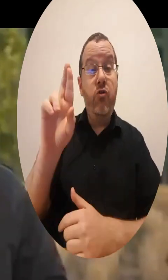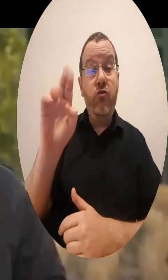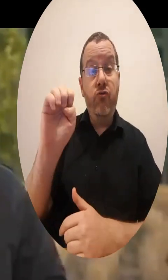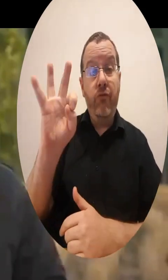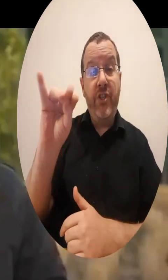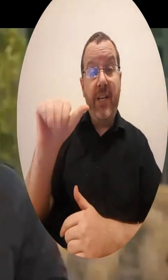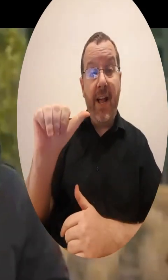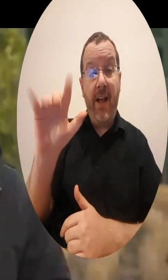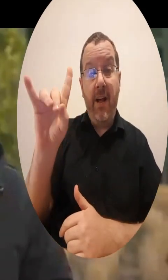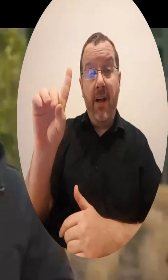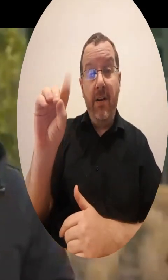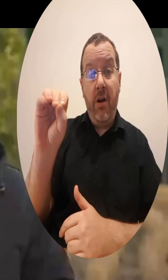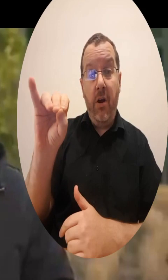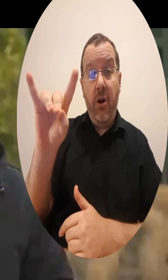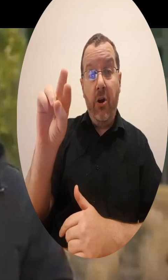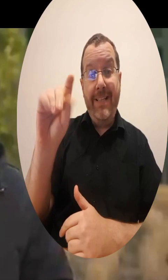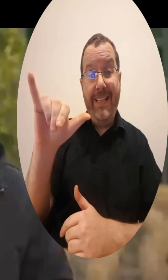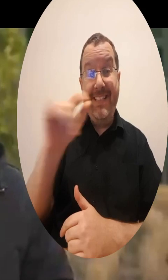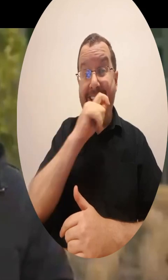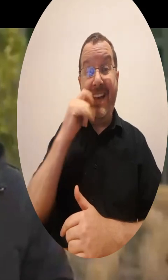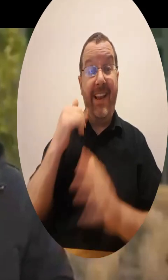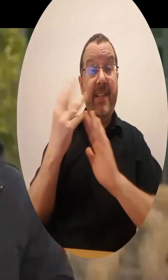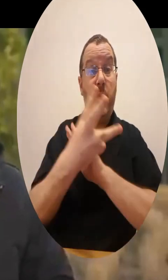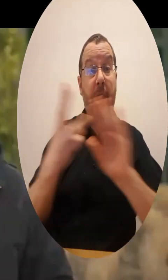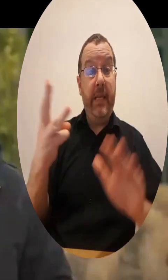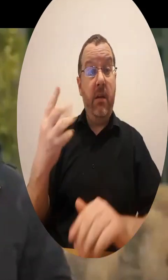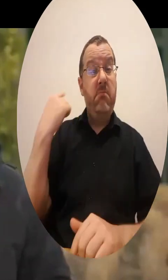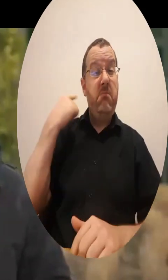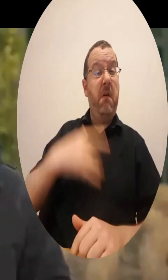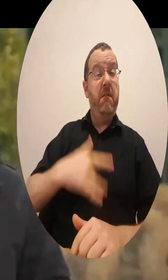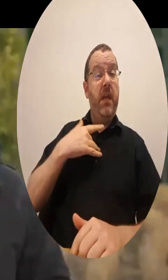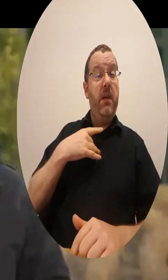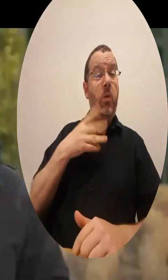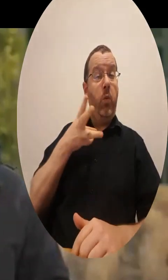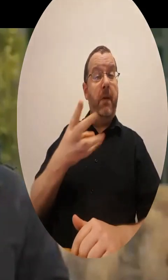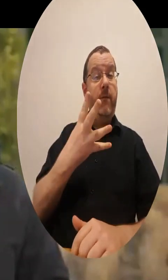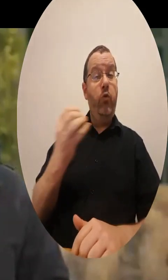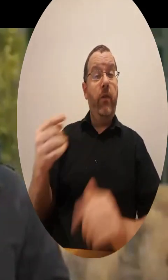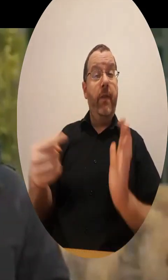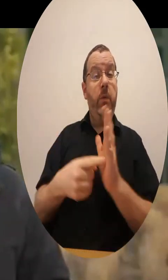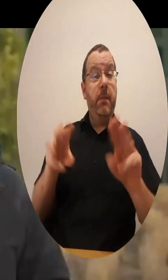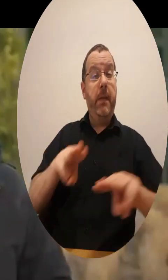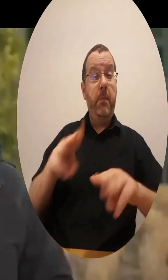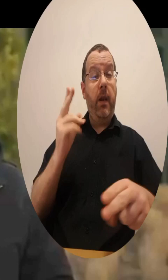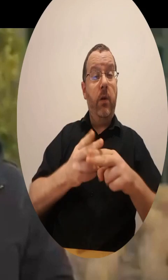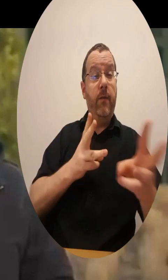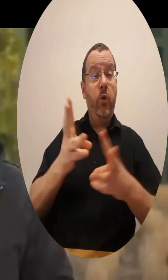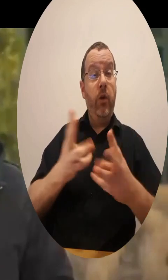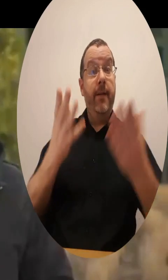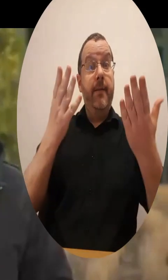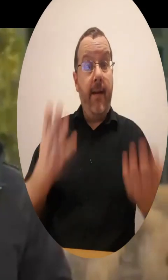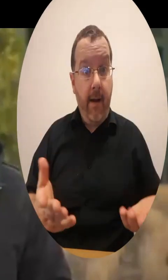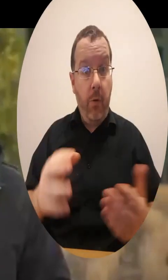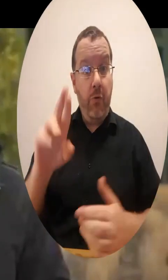today that last week she had forecast 400,000. She now believes that is a conservative estimate. So what